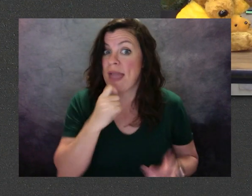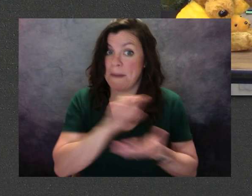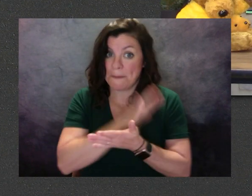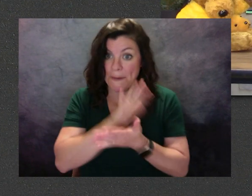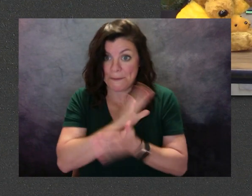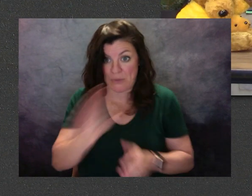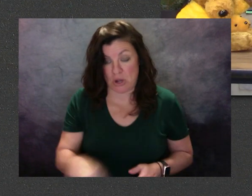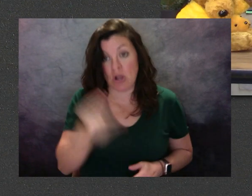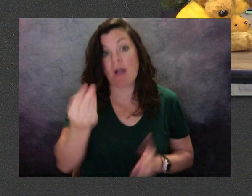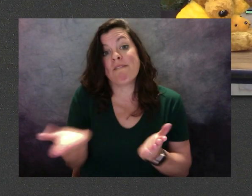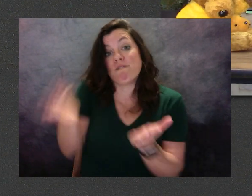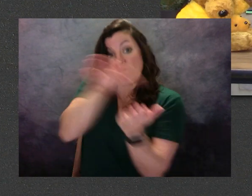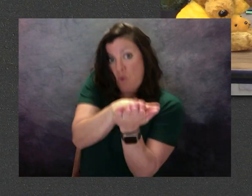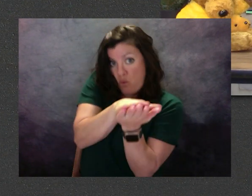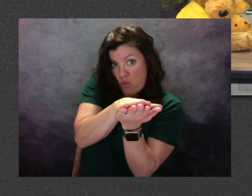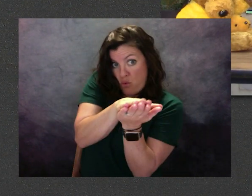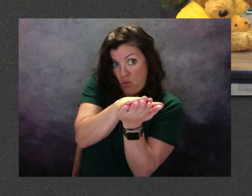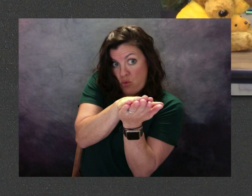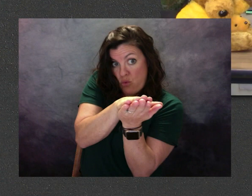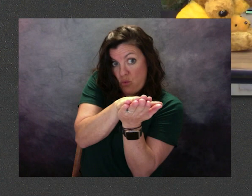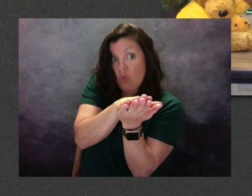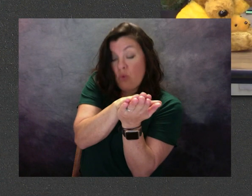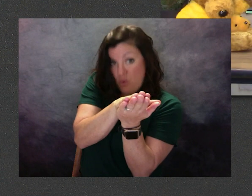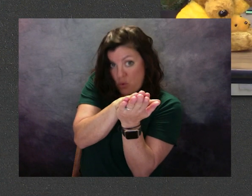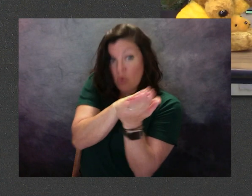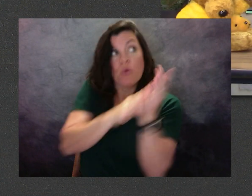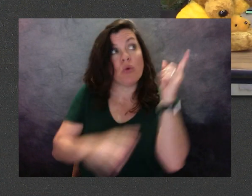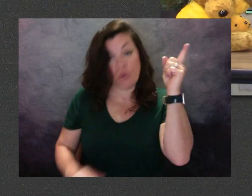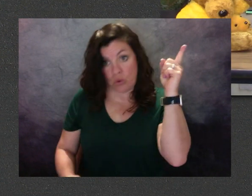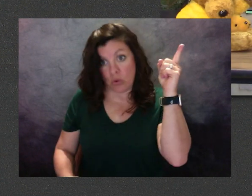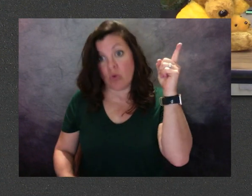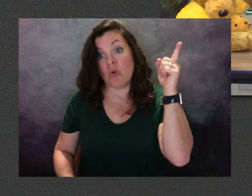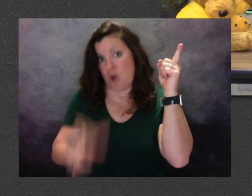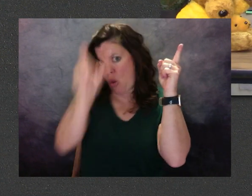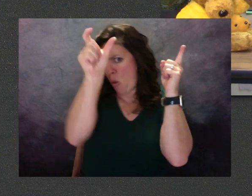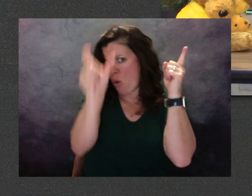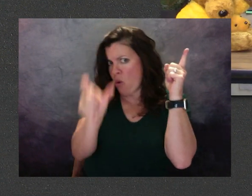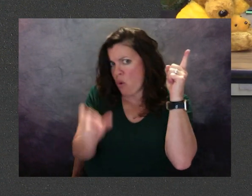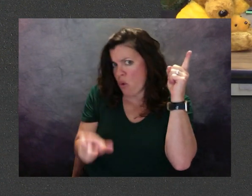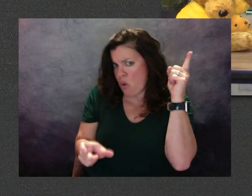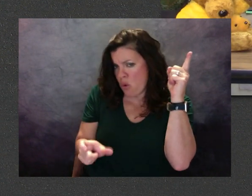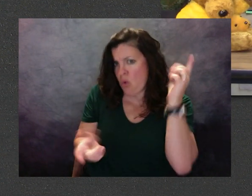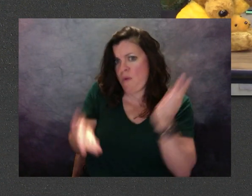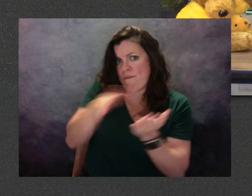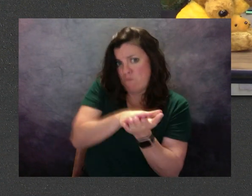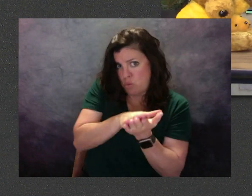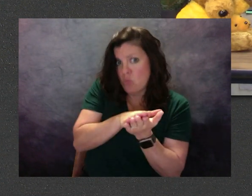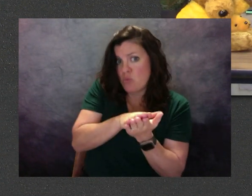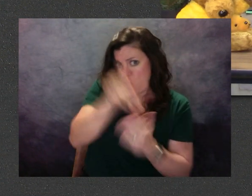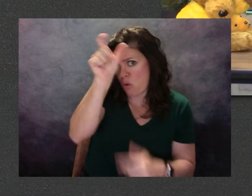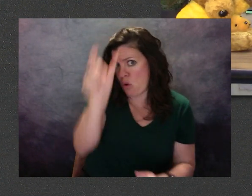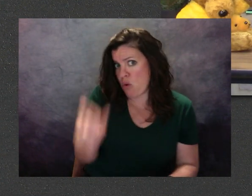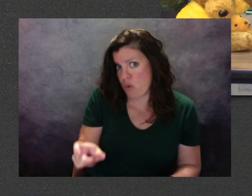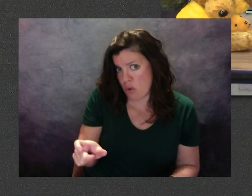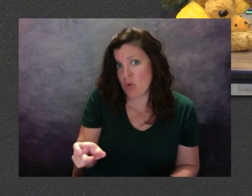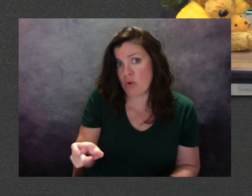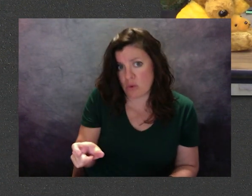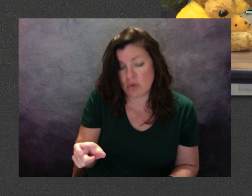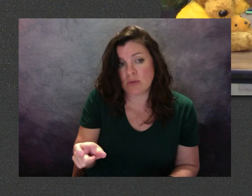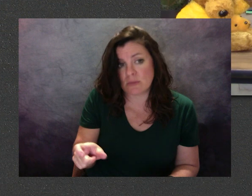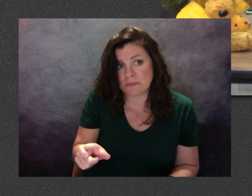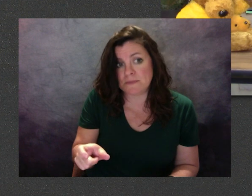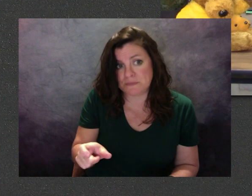so it's long, just like this, all right? And then I'm gonna take my scissors. I'm